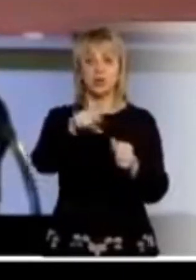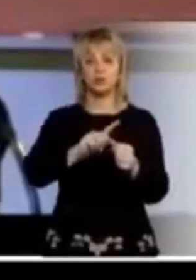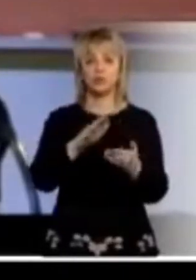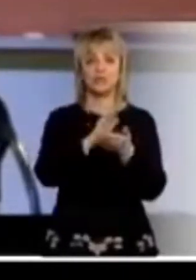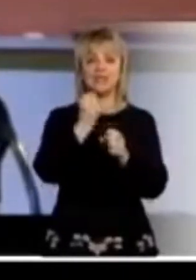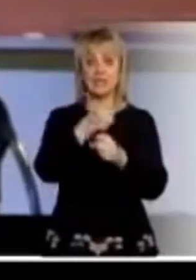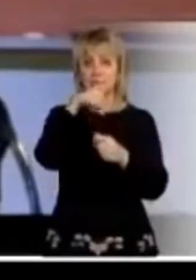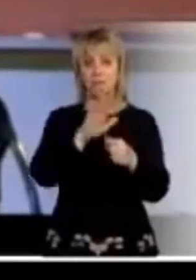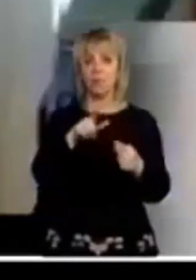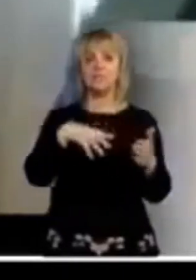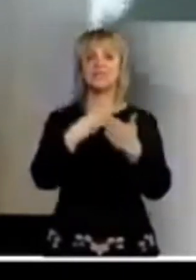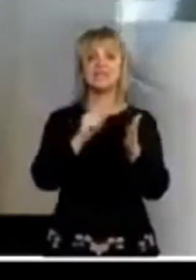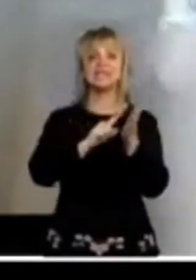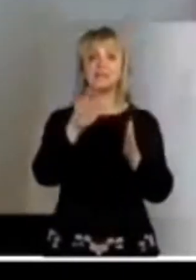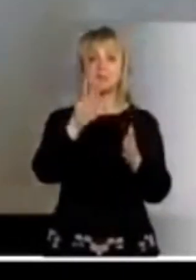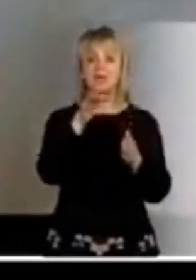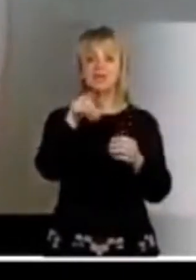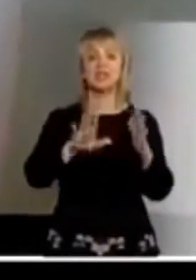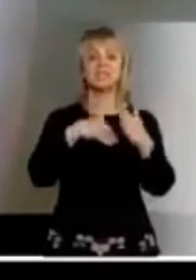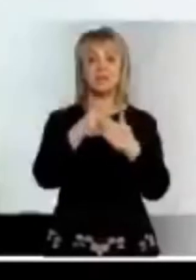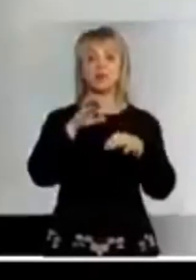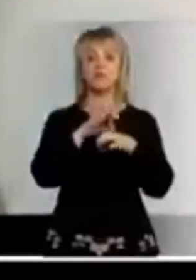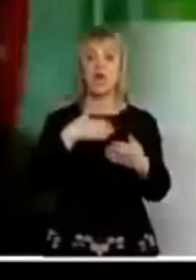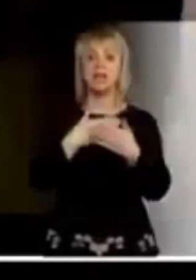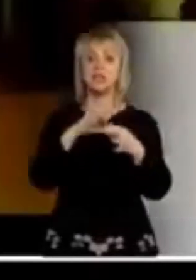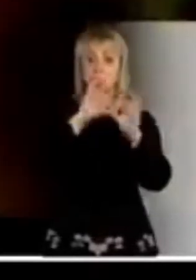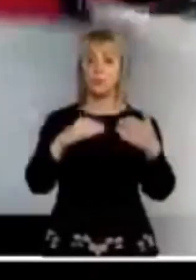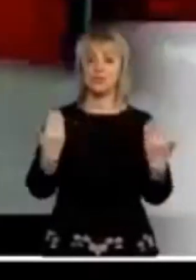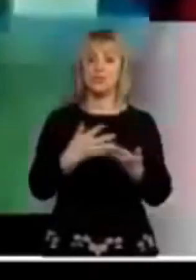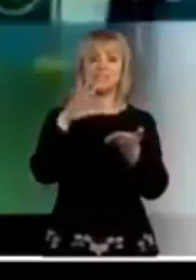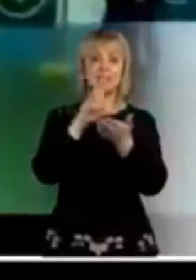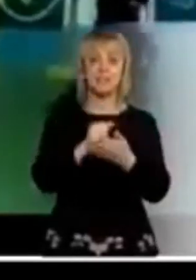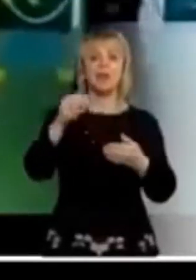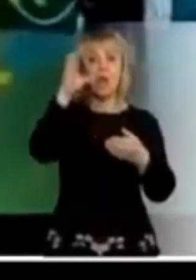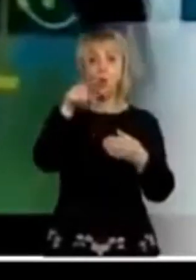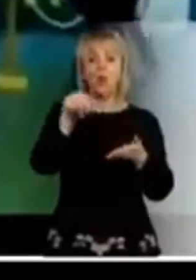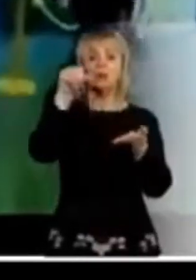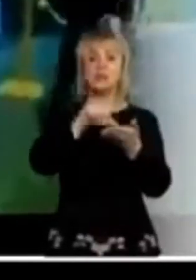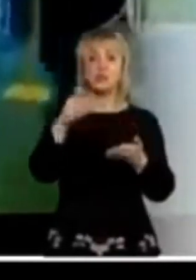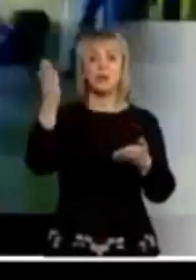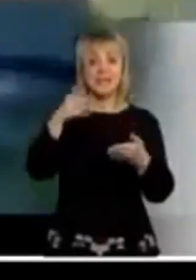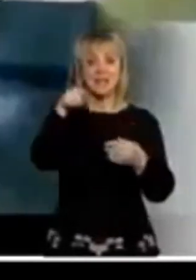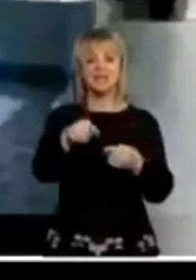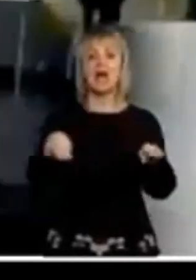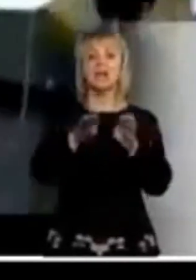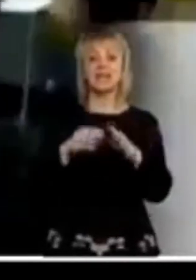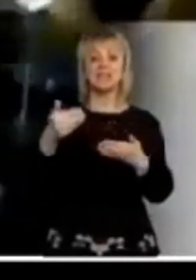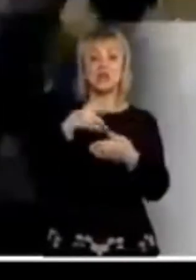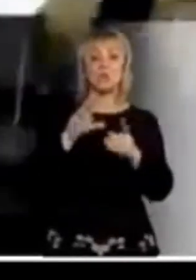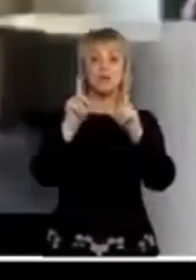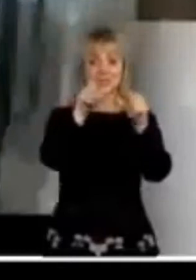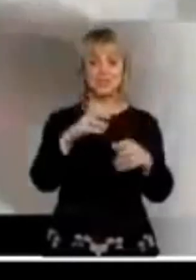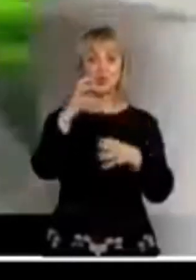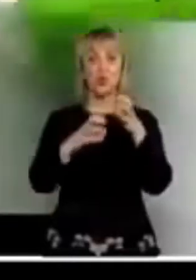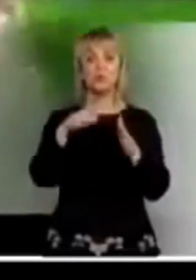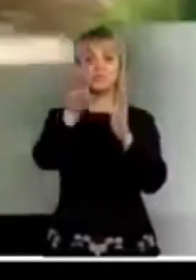regret about what they can't. At 75, Hawkins still pursues an active lifestyle. He is engaged in science, makes presentations,